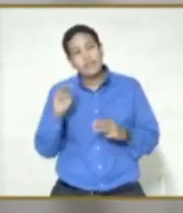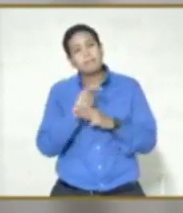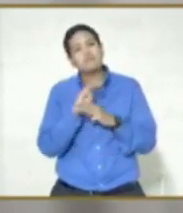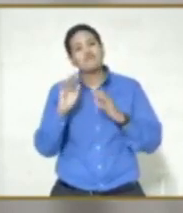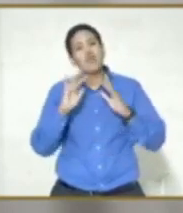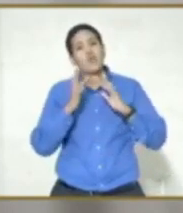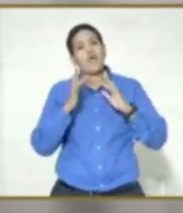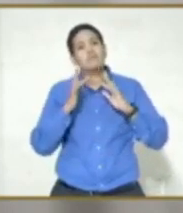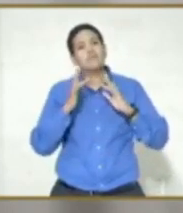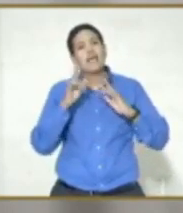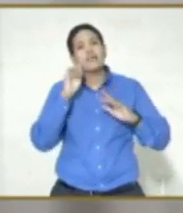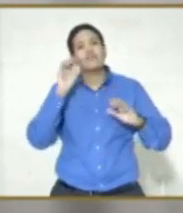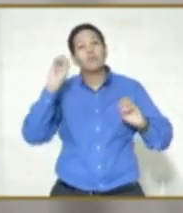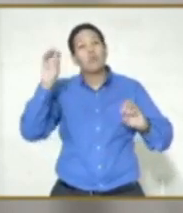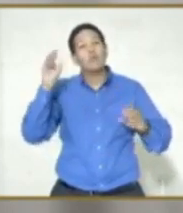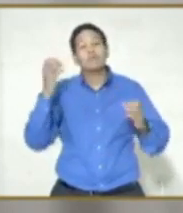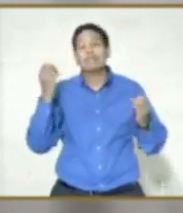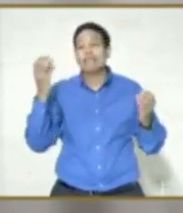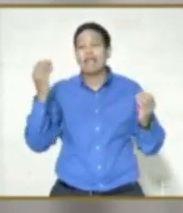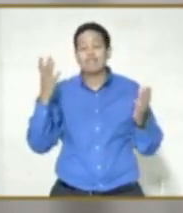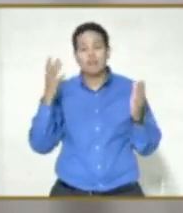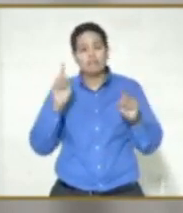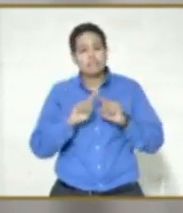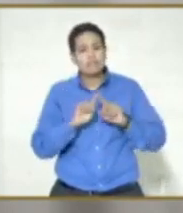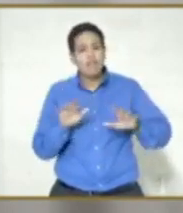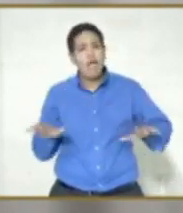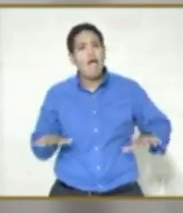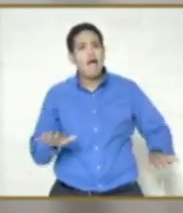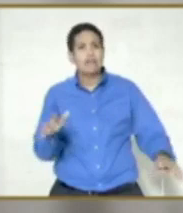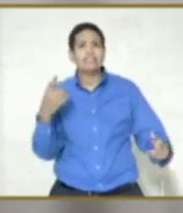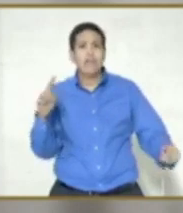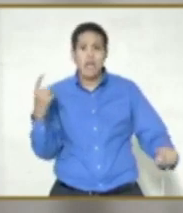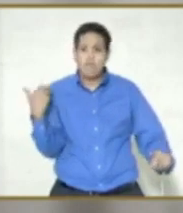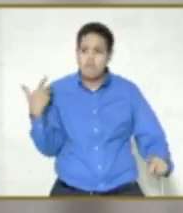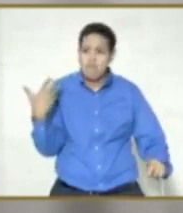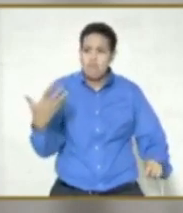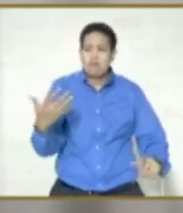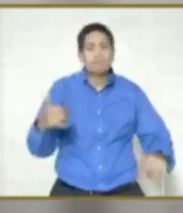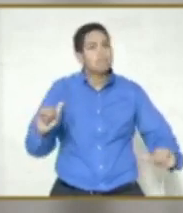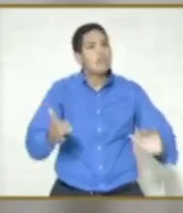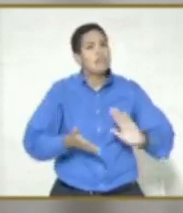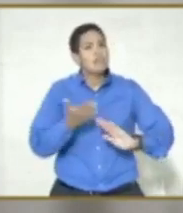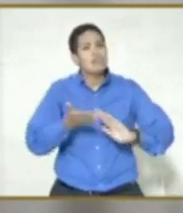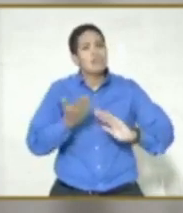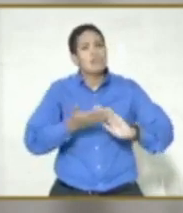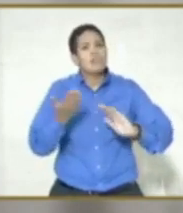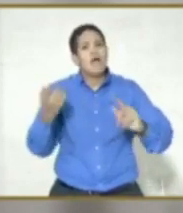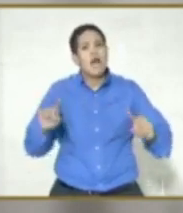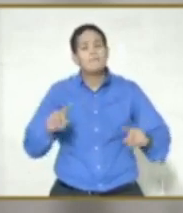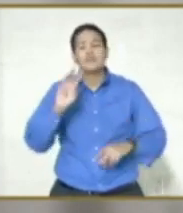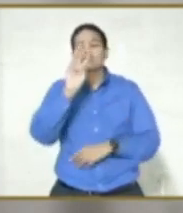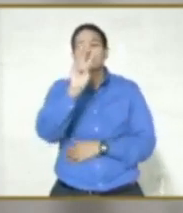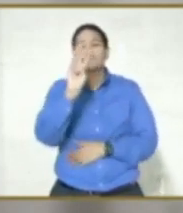has posted several articles of activities that have taken place and continue to take place. That is